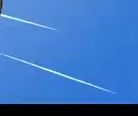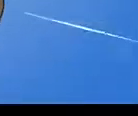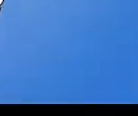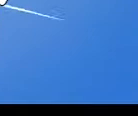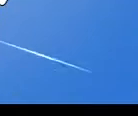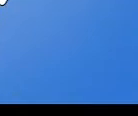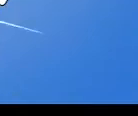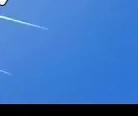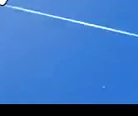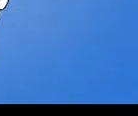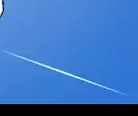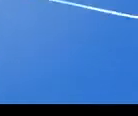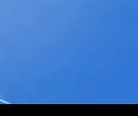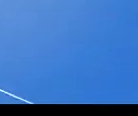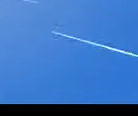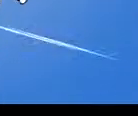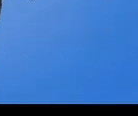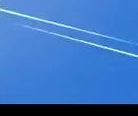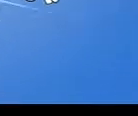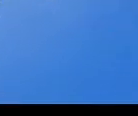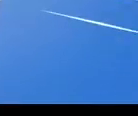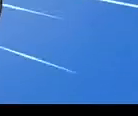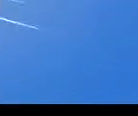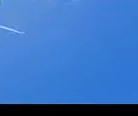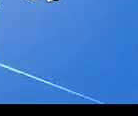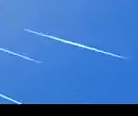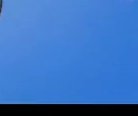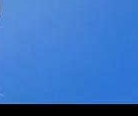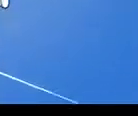Welcome and study with Tanzania Institute of Education.